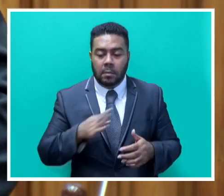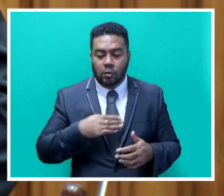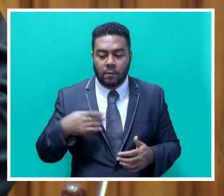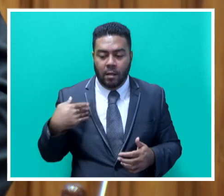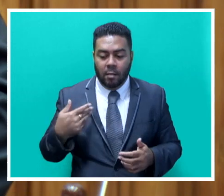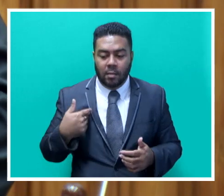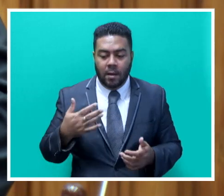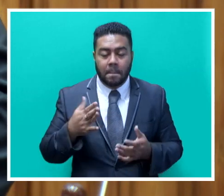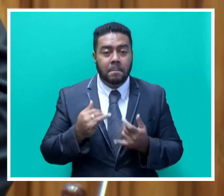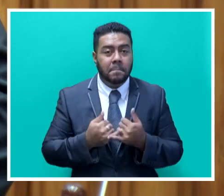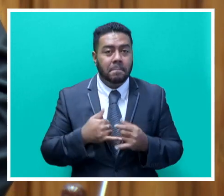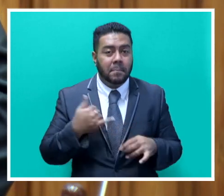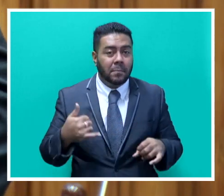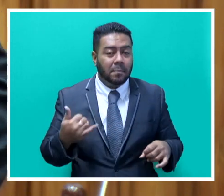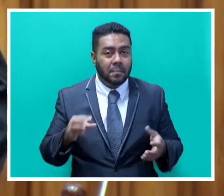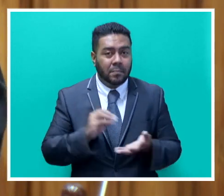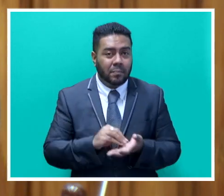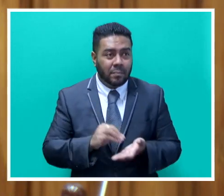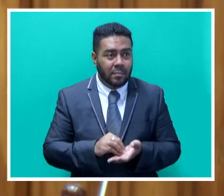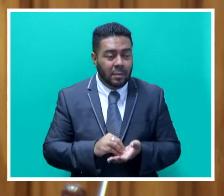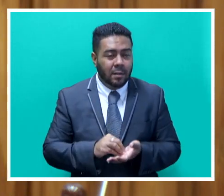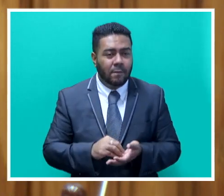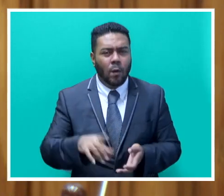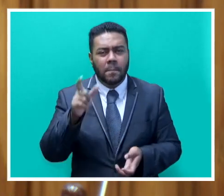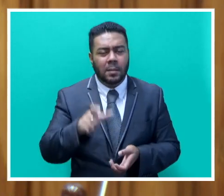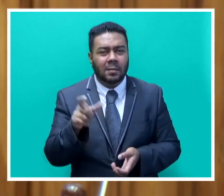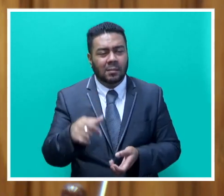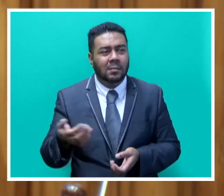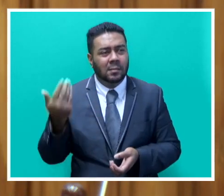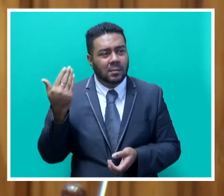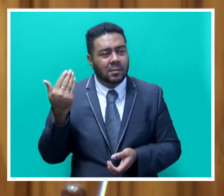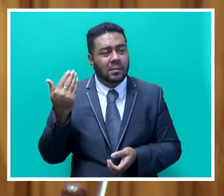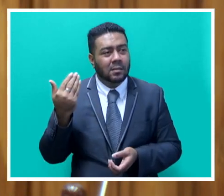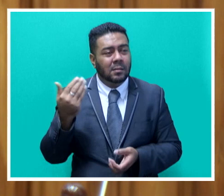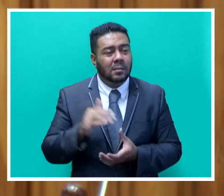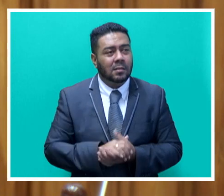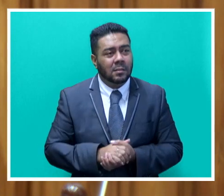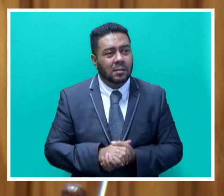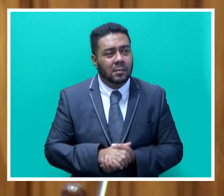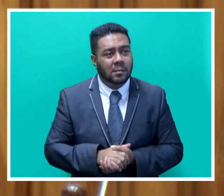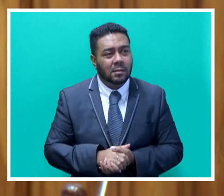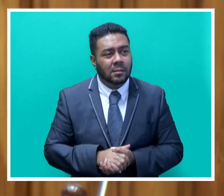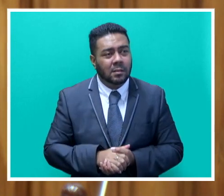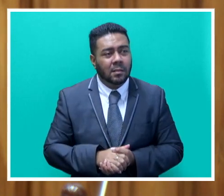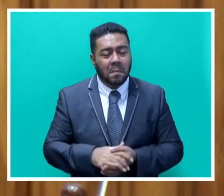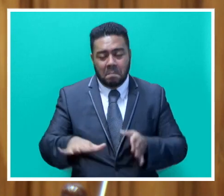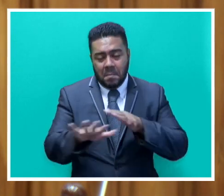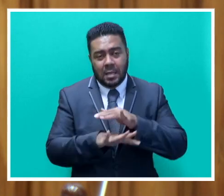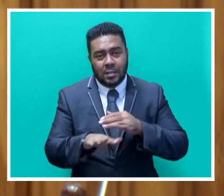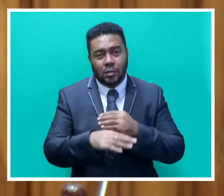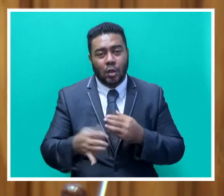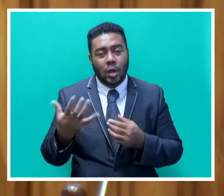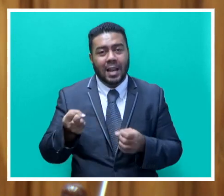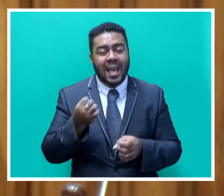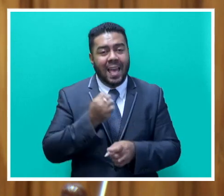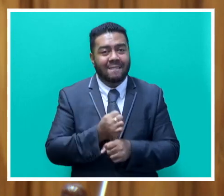reviewed a recommended 90 days waiting period for a person previously infected with COVID-19 in getting vaccination. Based on recent evidence and advice